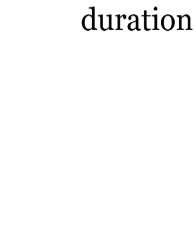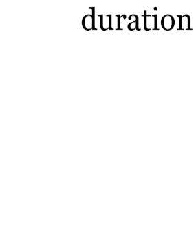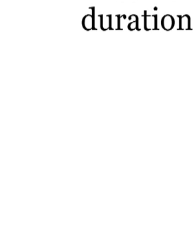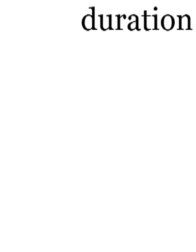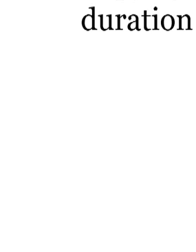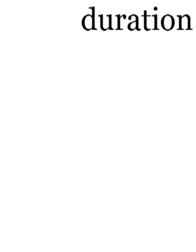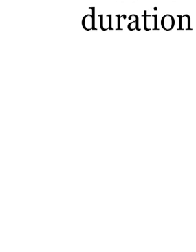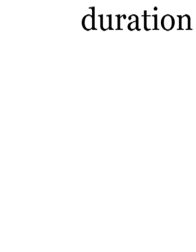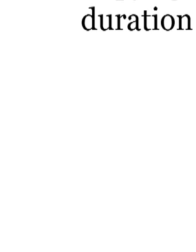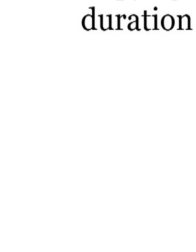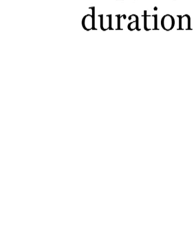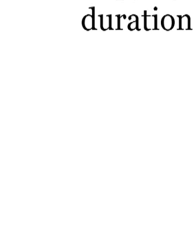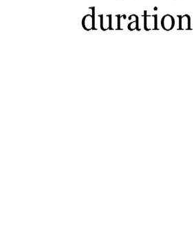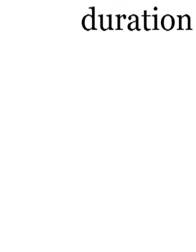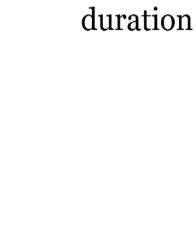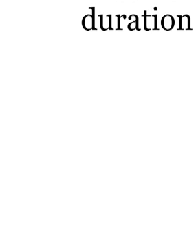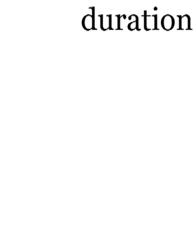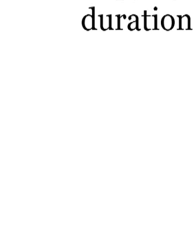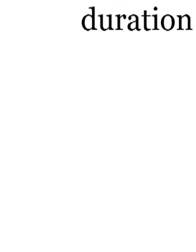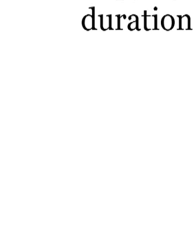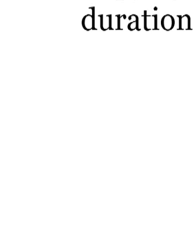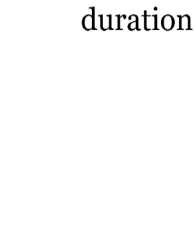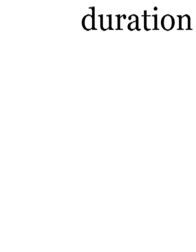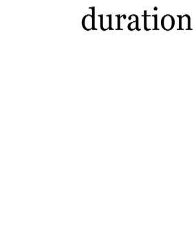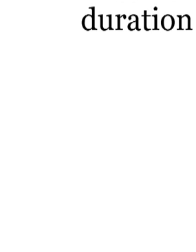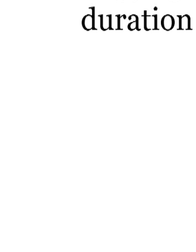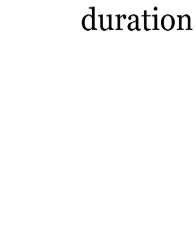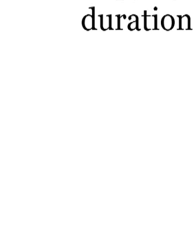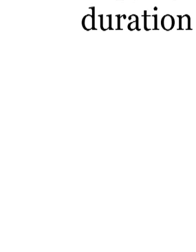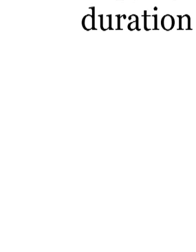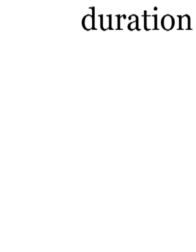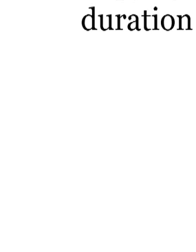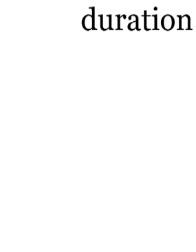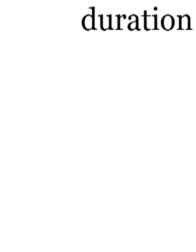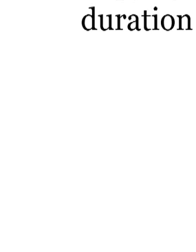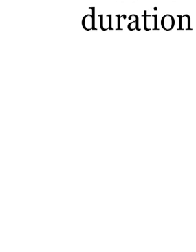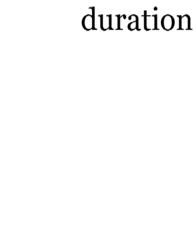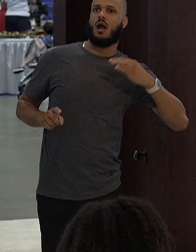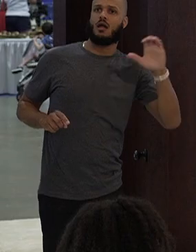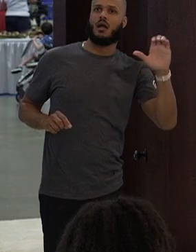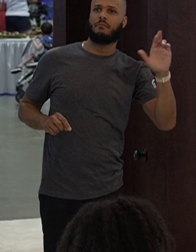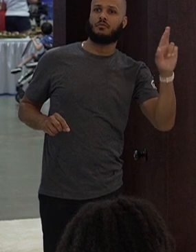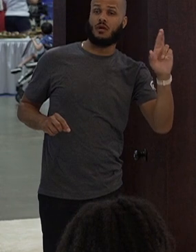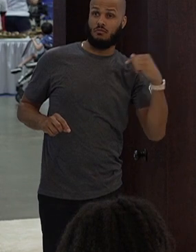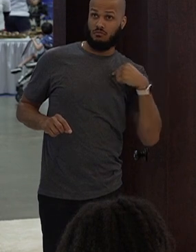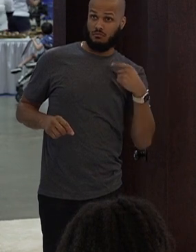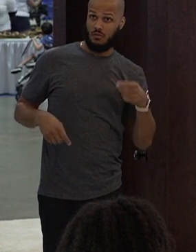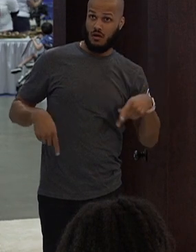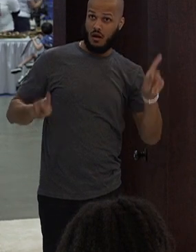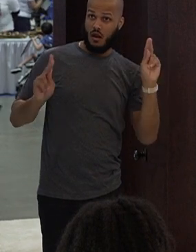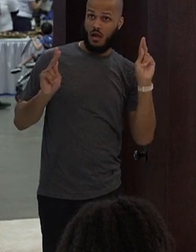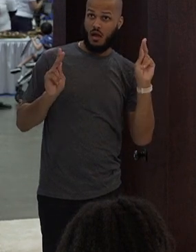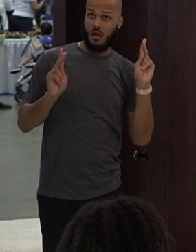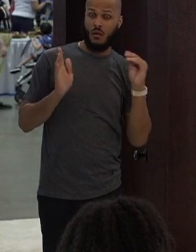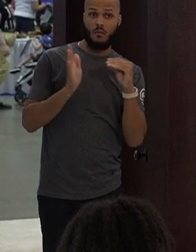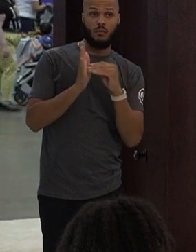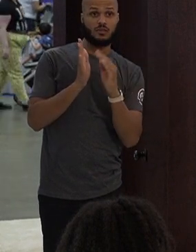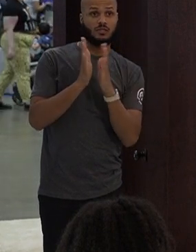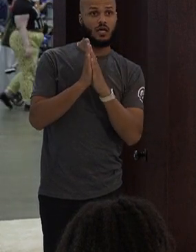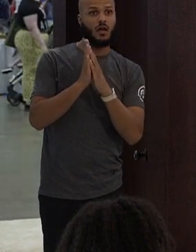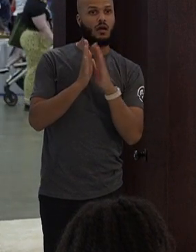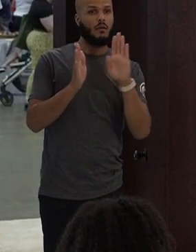person, yes. And if someone is applying for copyright, can they put a body of works